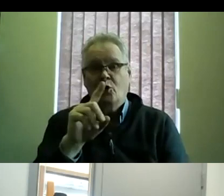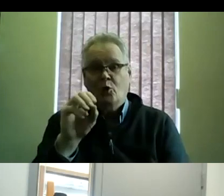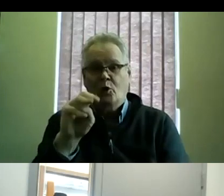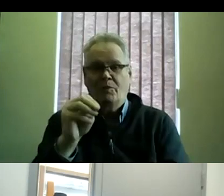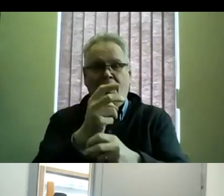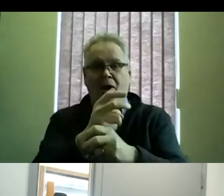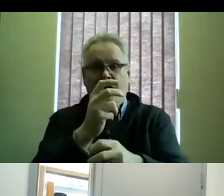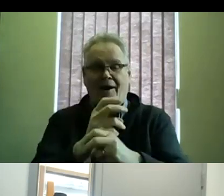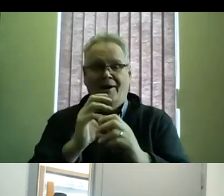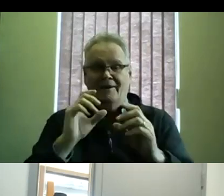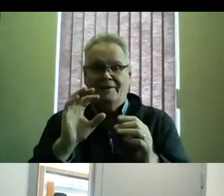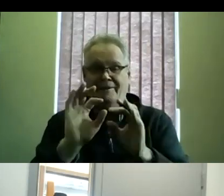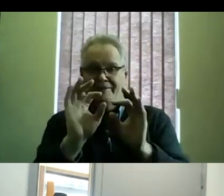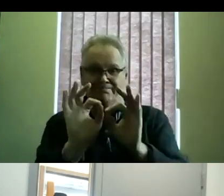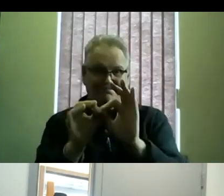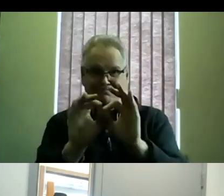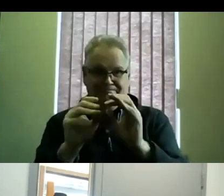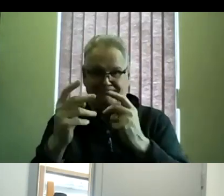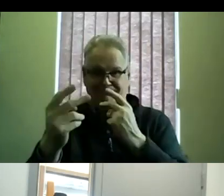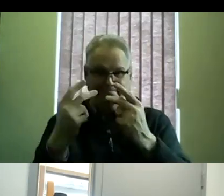a professional. So,